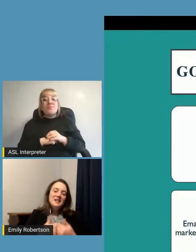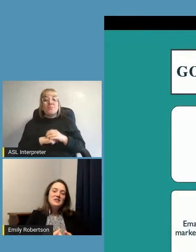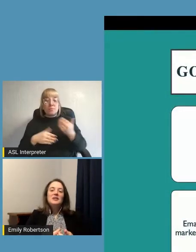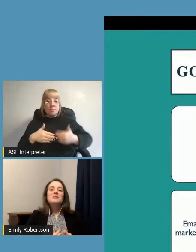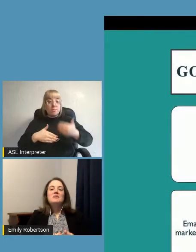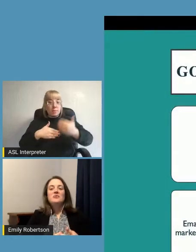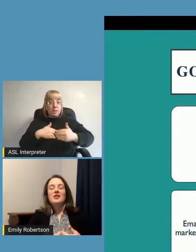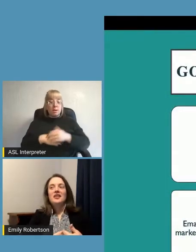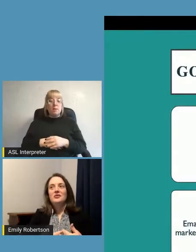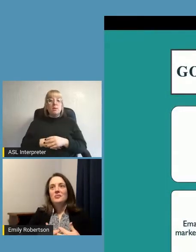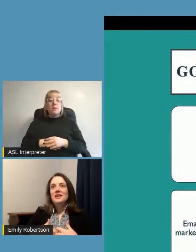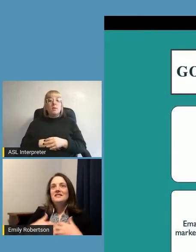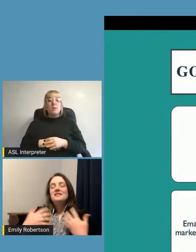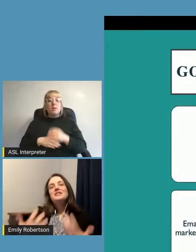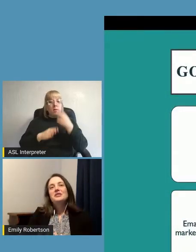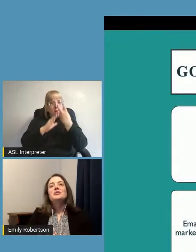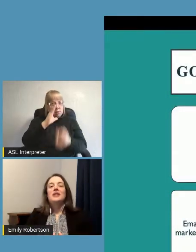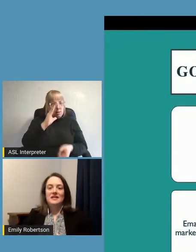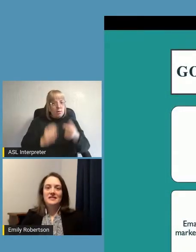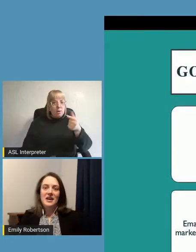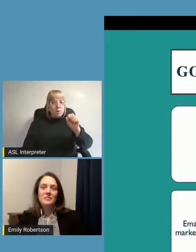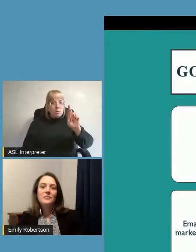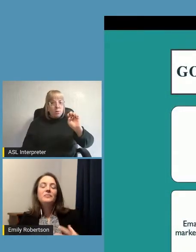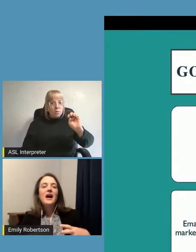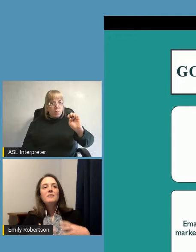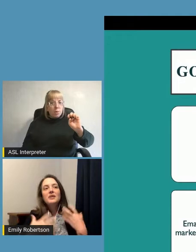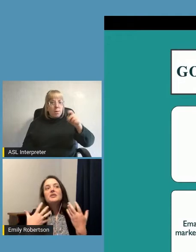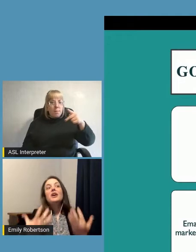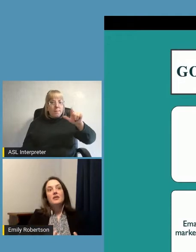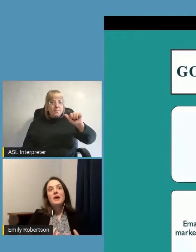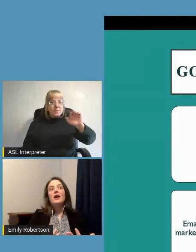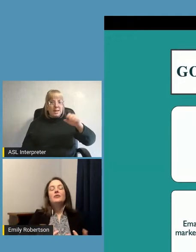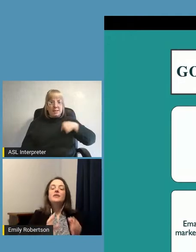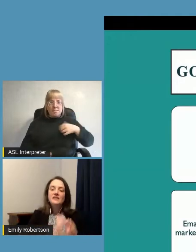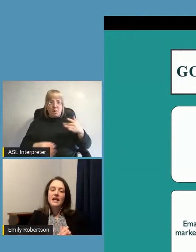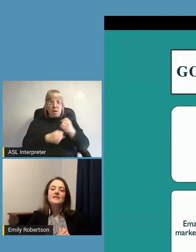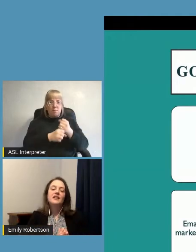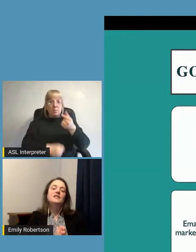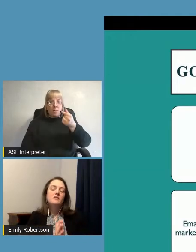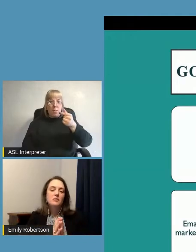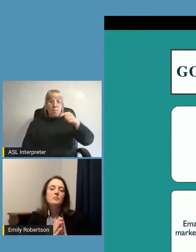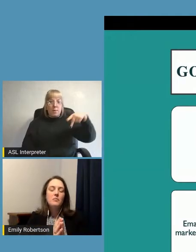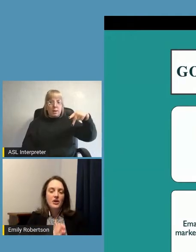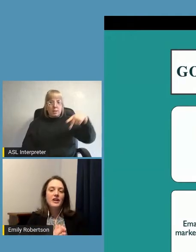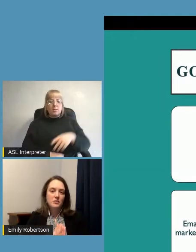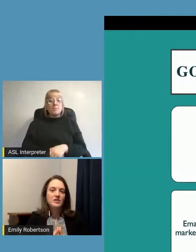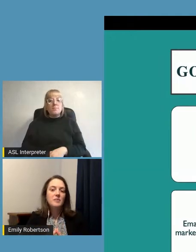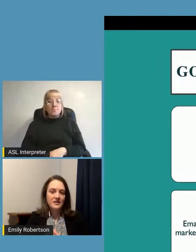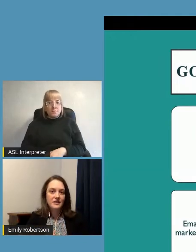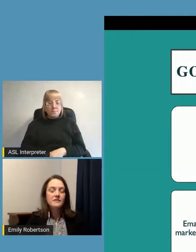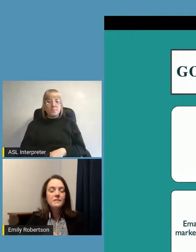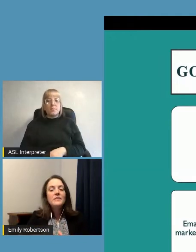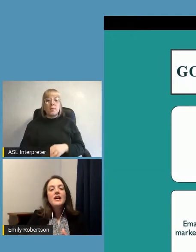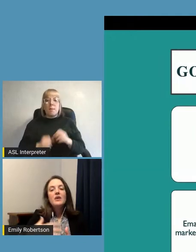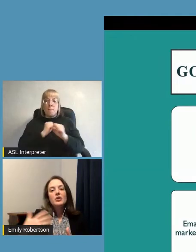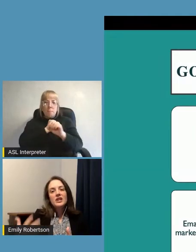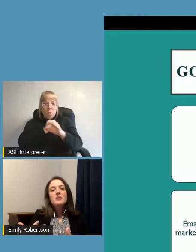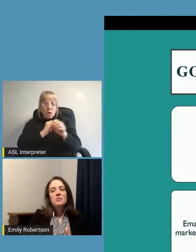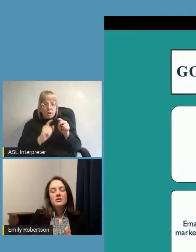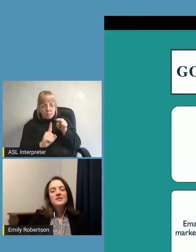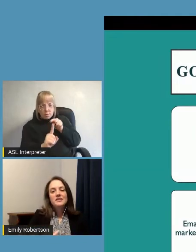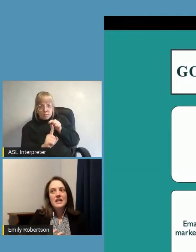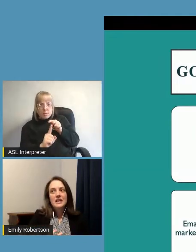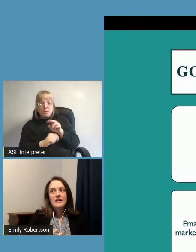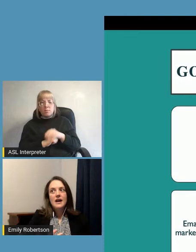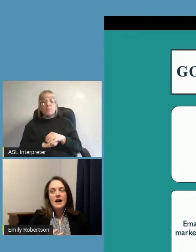So getting into a little bit more on GORE Place's digital landscape, I'm going to talk about these case studies from a marketing perspective. And we're going